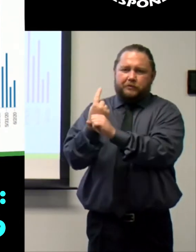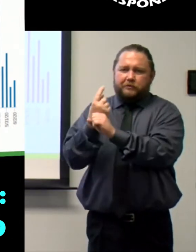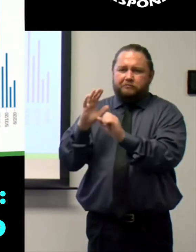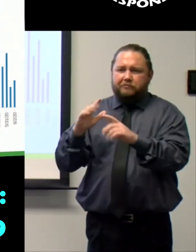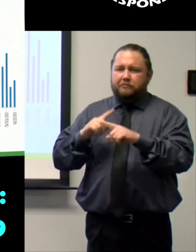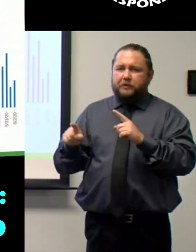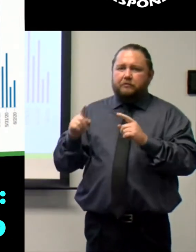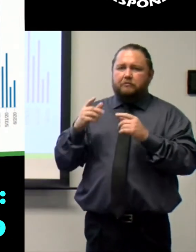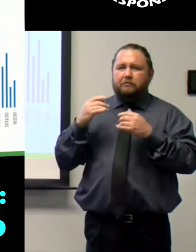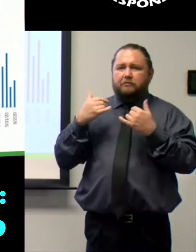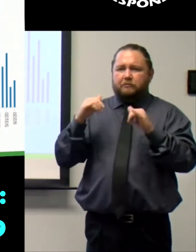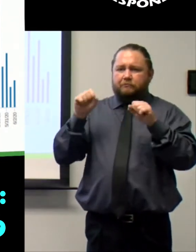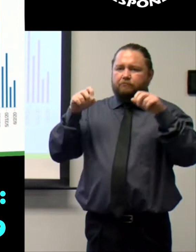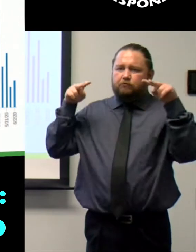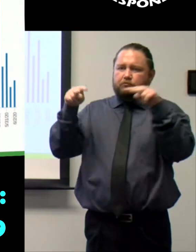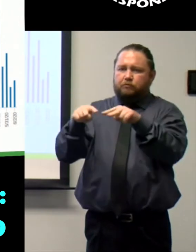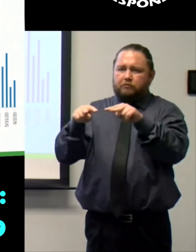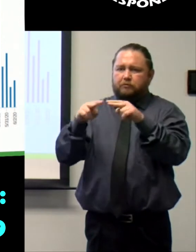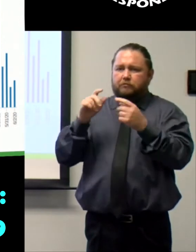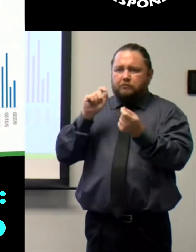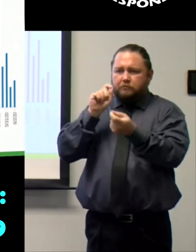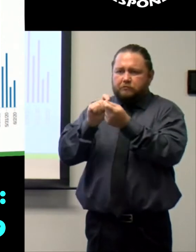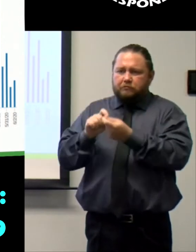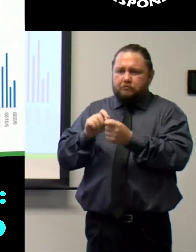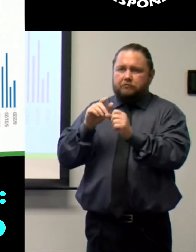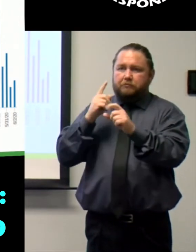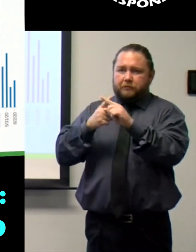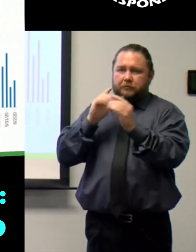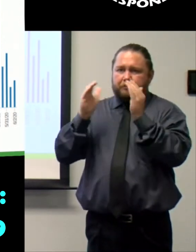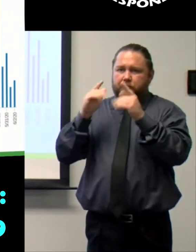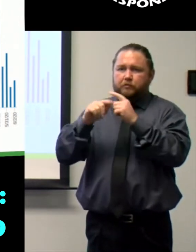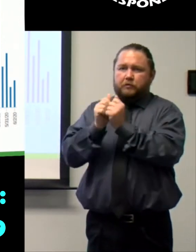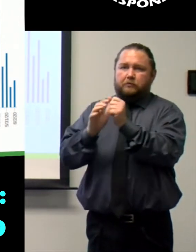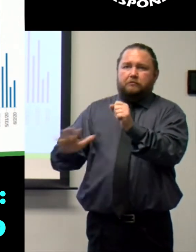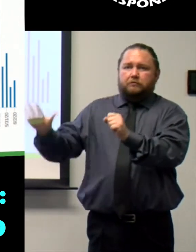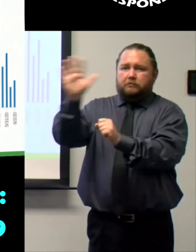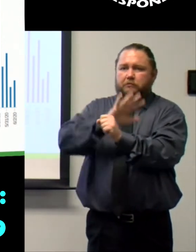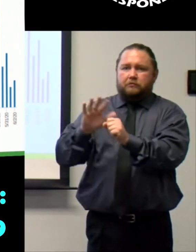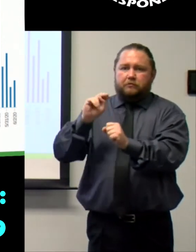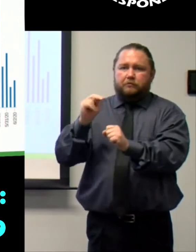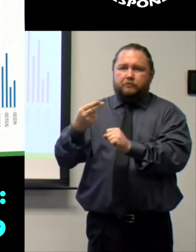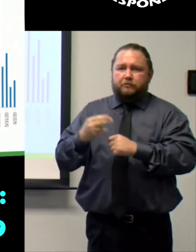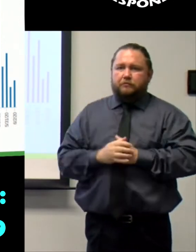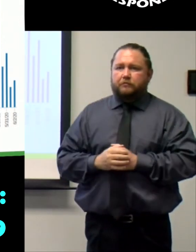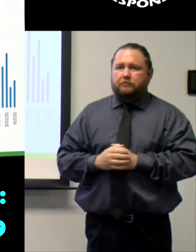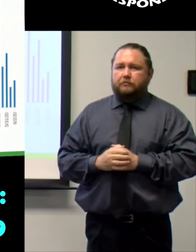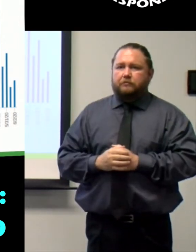on. But this shows you the number of cases per day. Most recently, it's